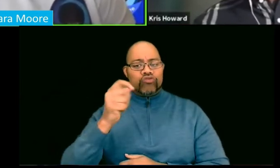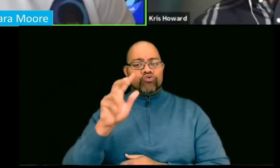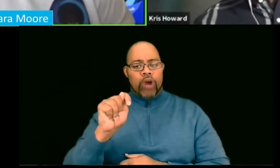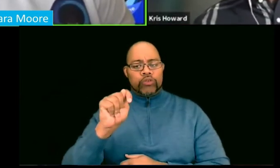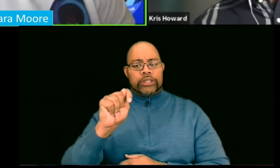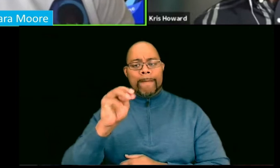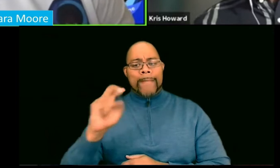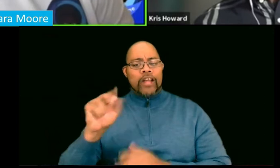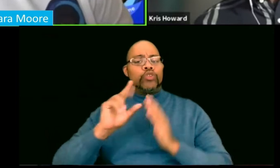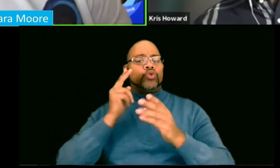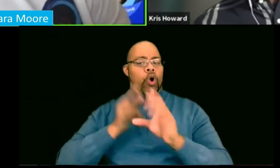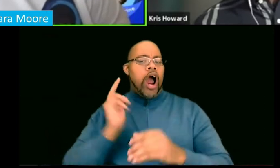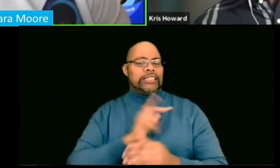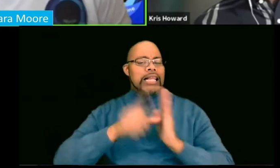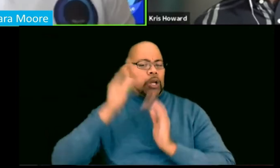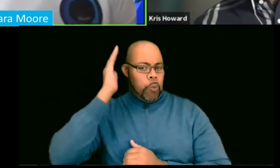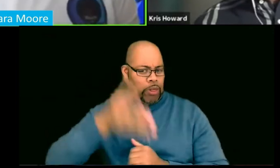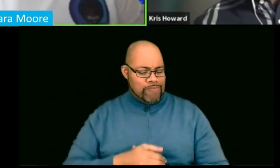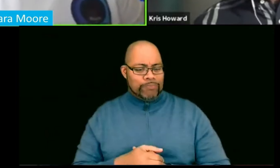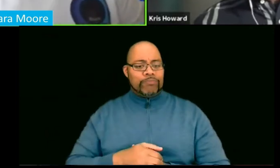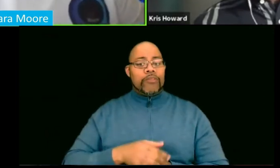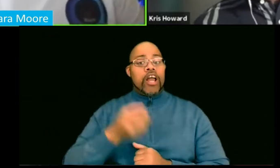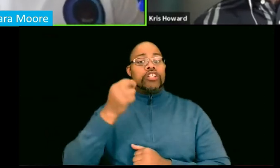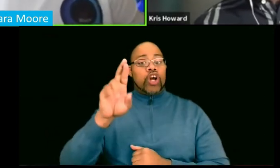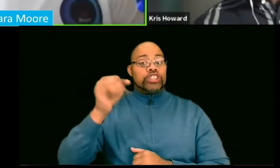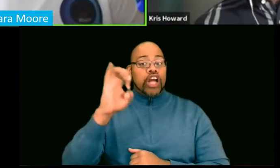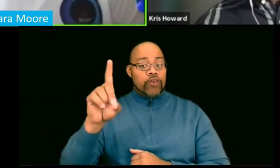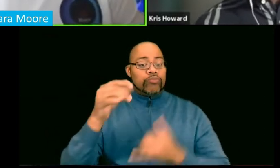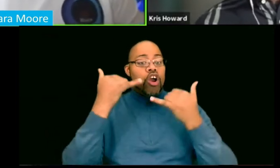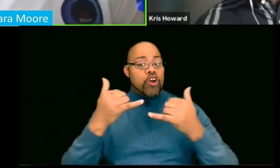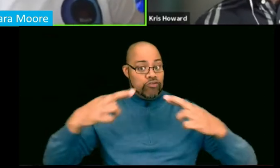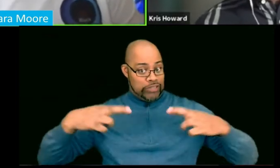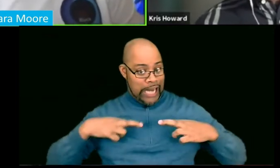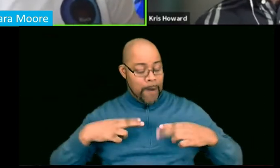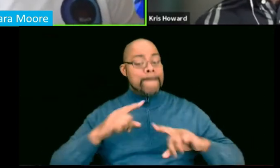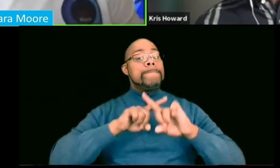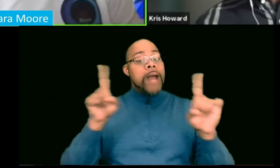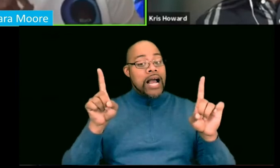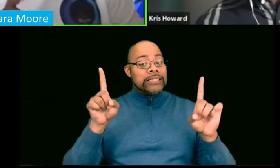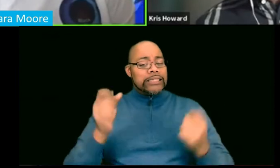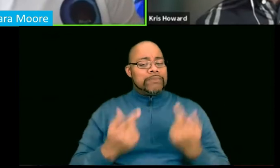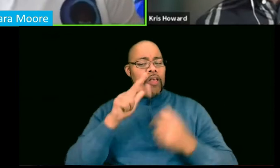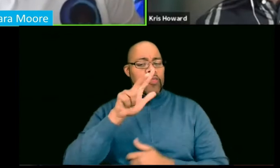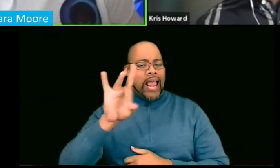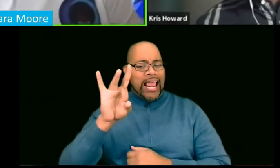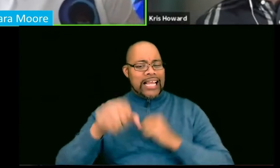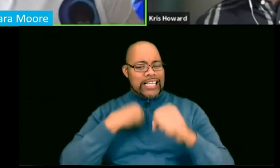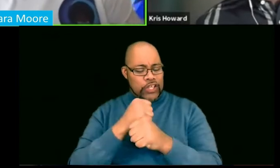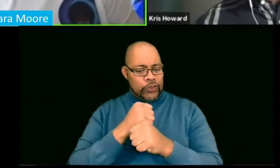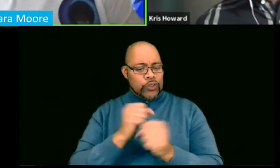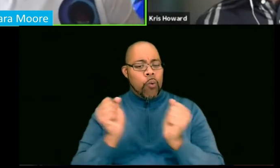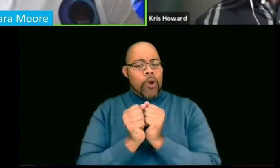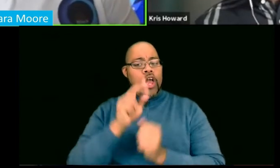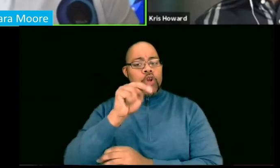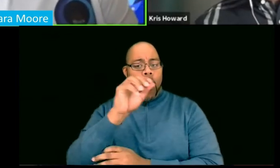Alex Troutman, will join us later. Dr. Ambrose Jearld is currently retired, but spent